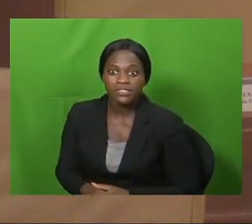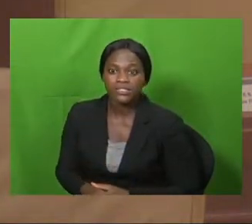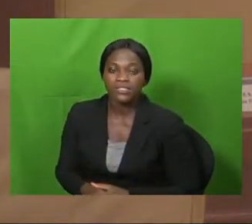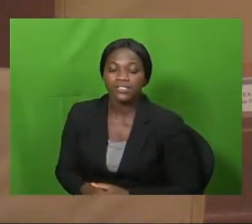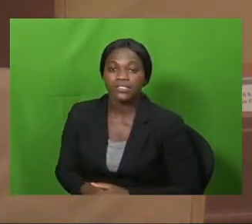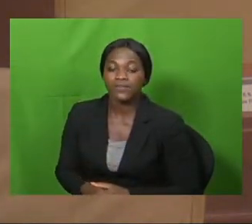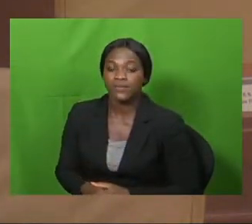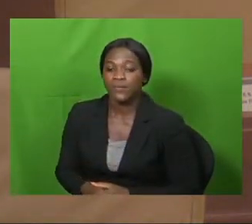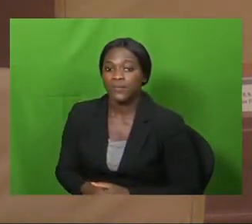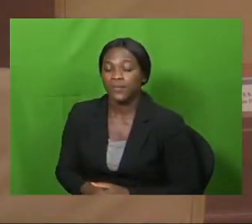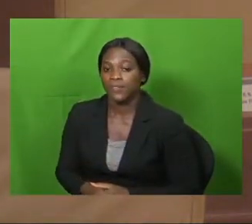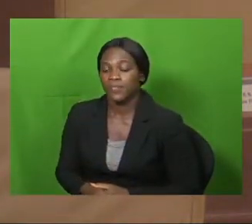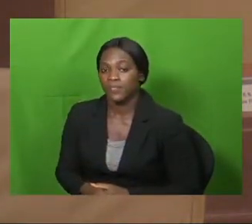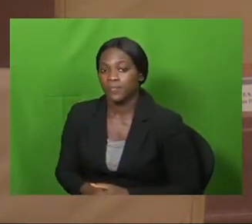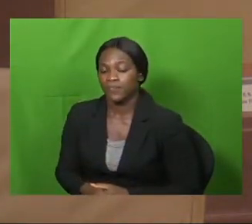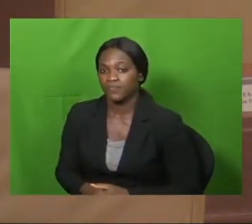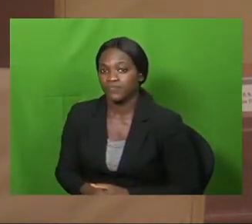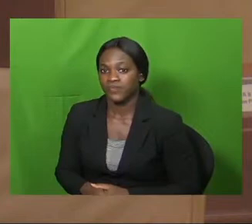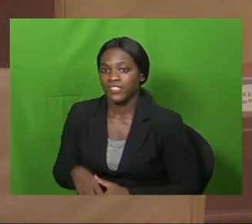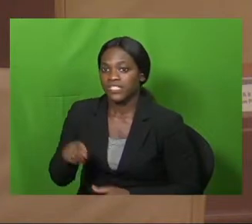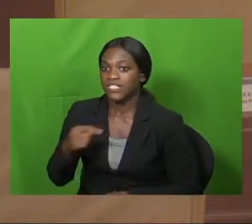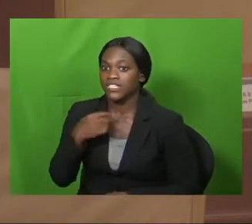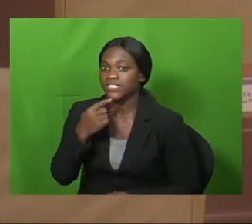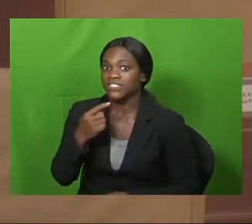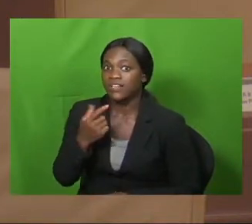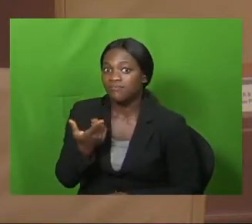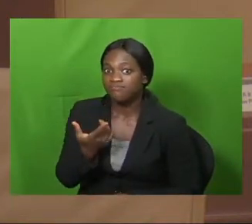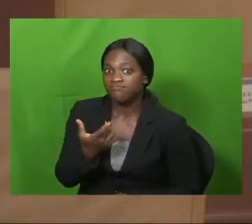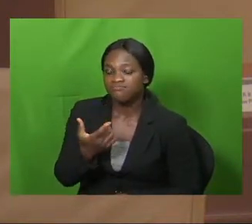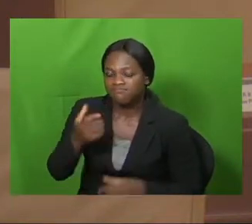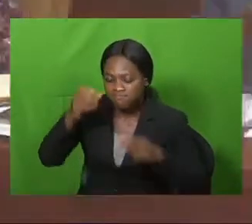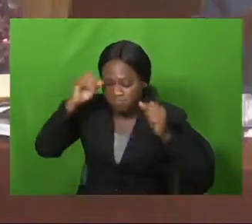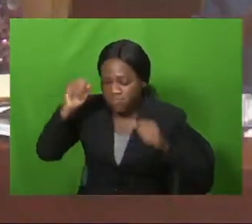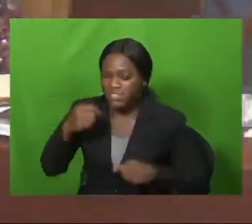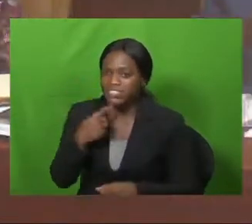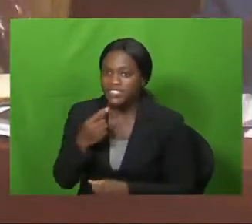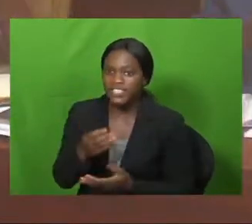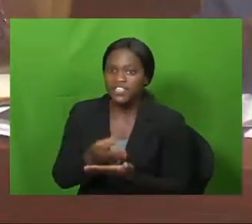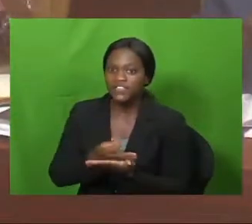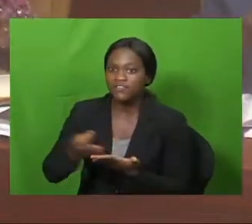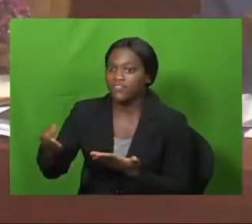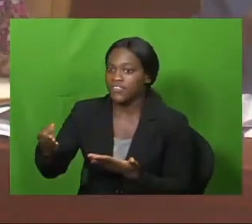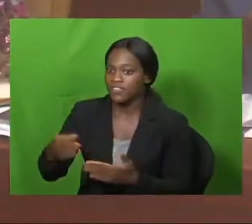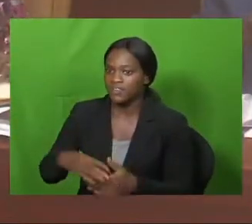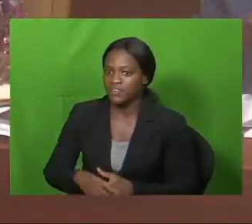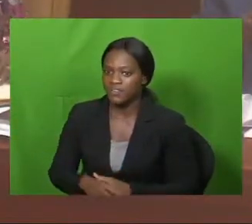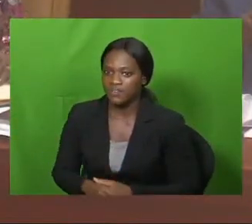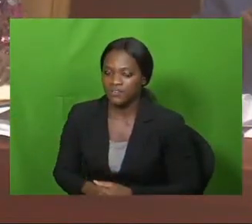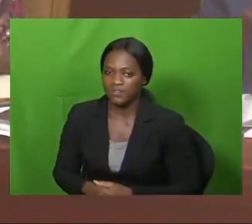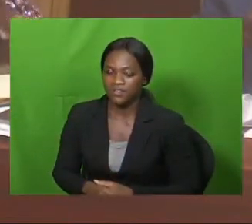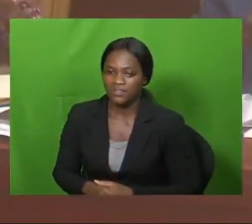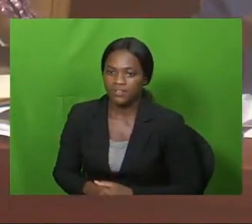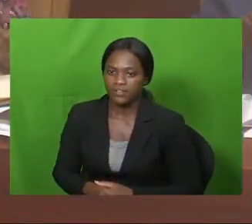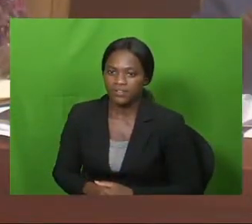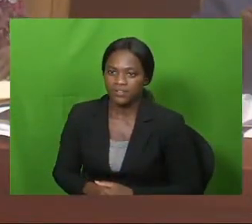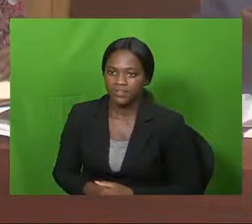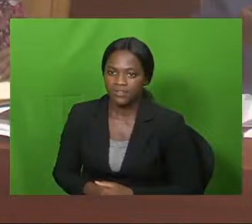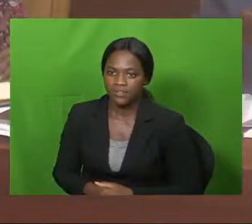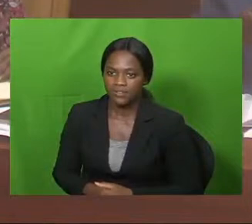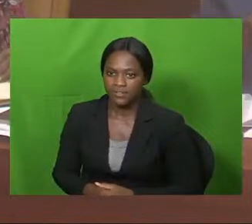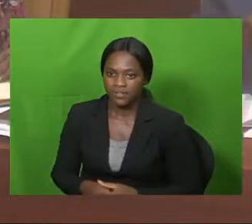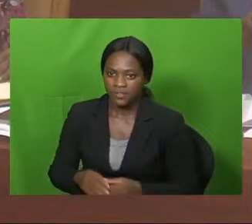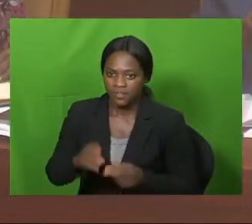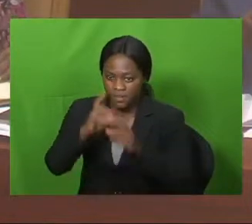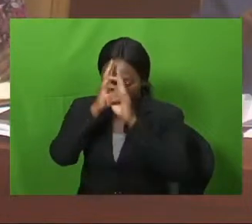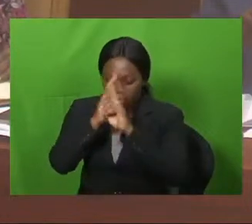he has failed when it comes to the energy sector. Honorable member. Mr. Speaker. Honorable member, please. If it's the